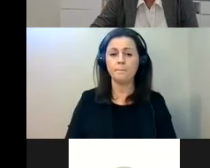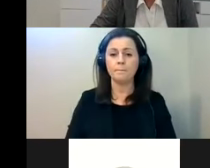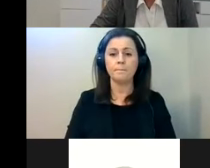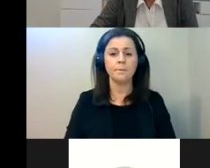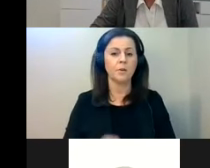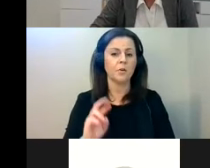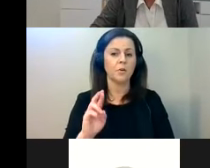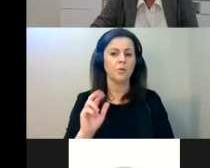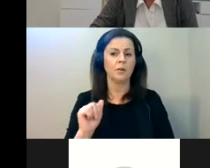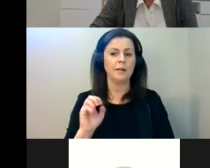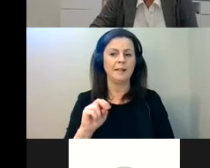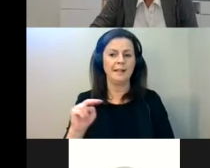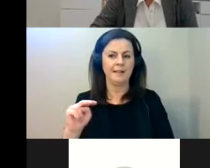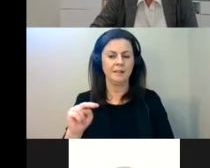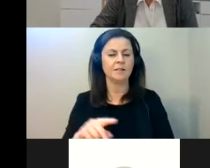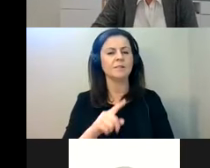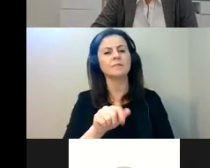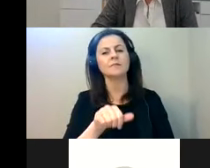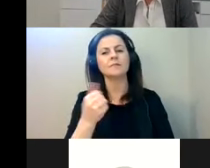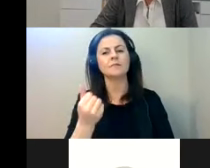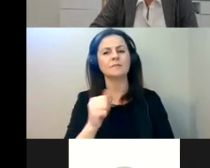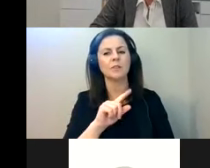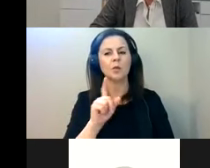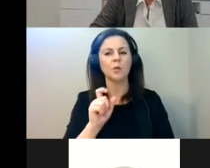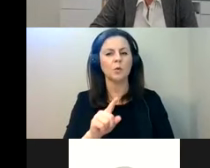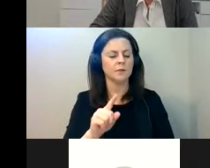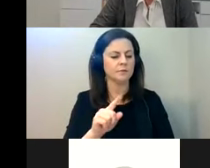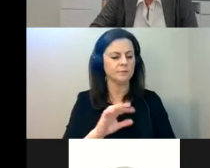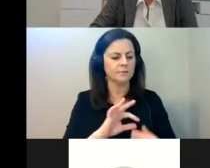There's another question in regards to